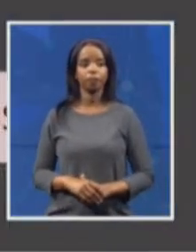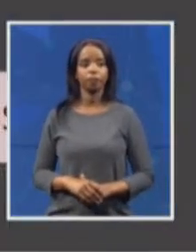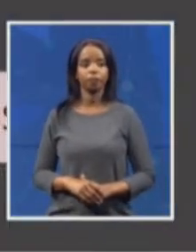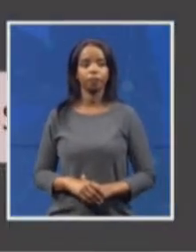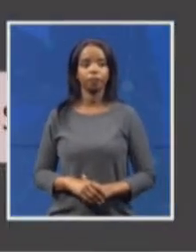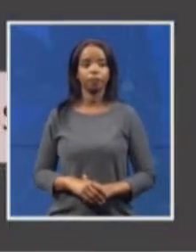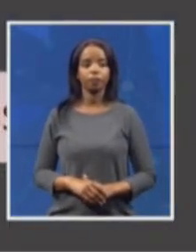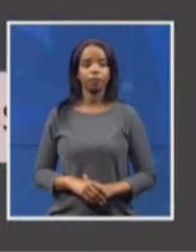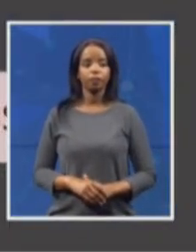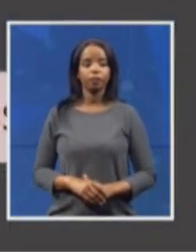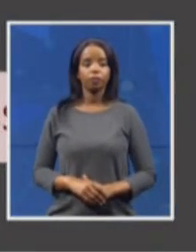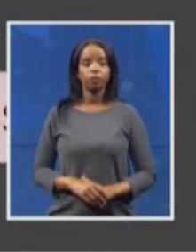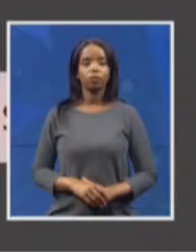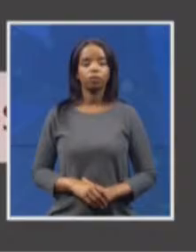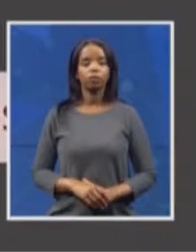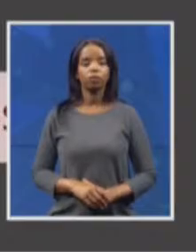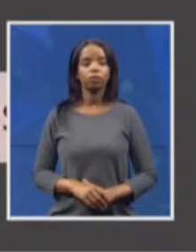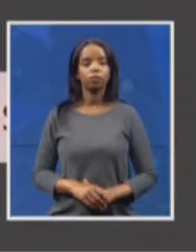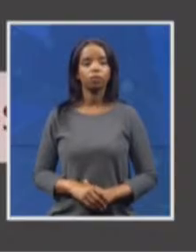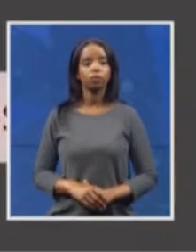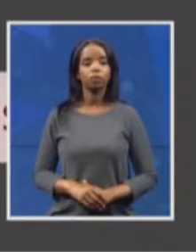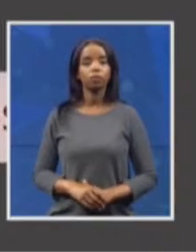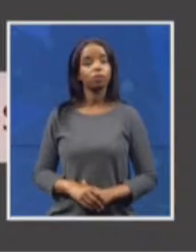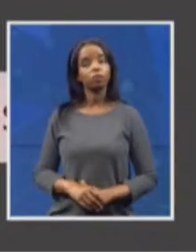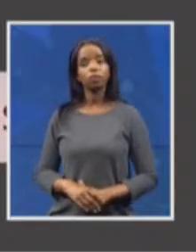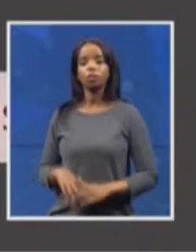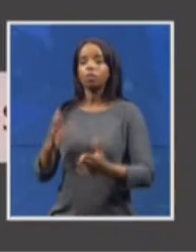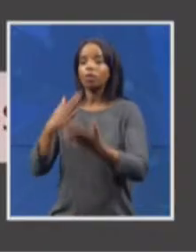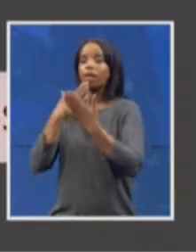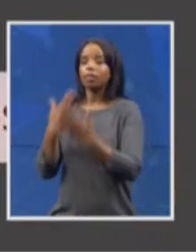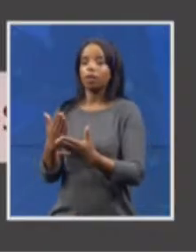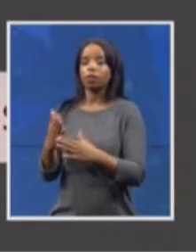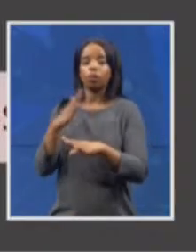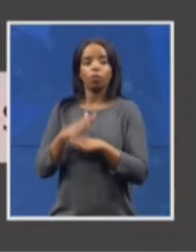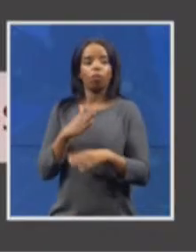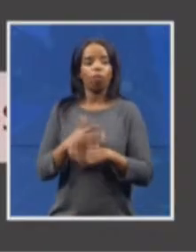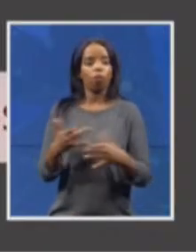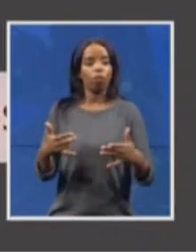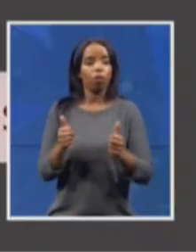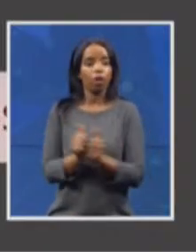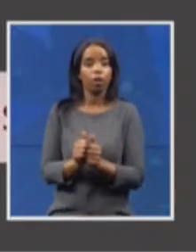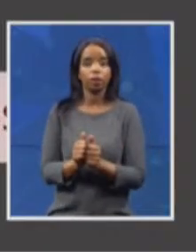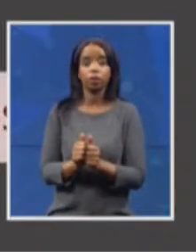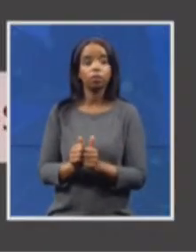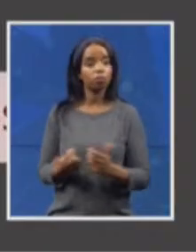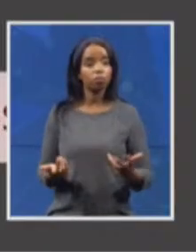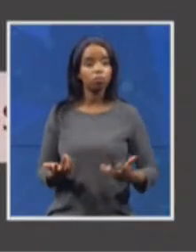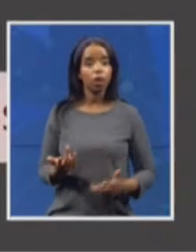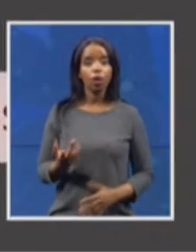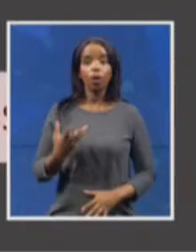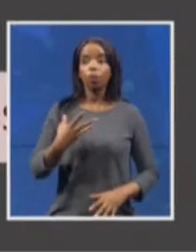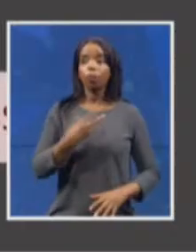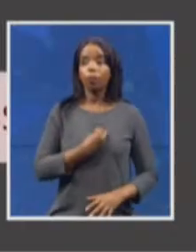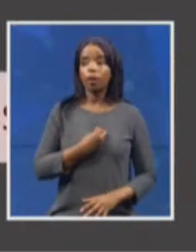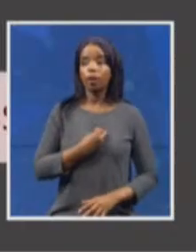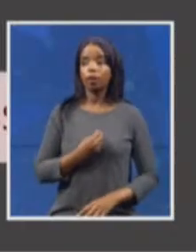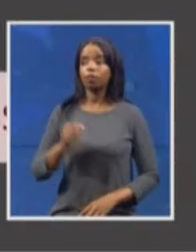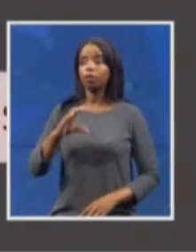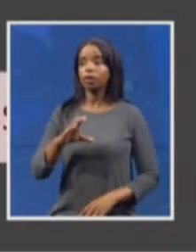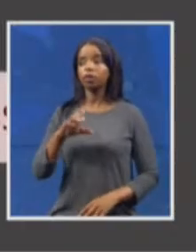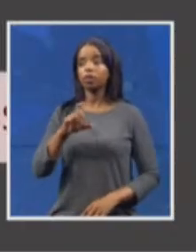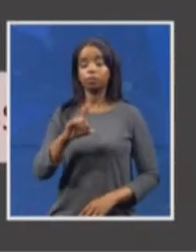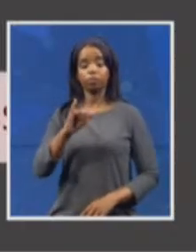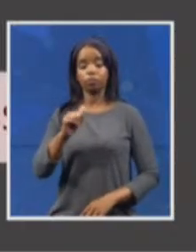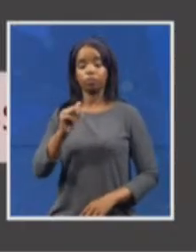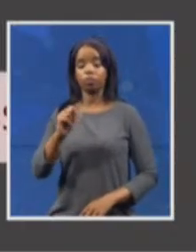Thank you, colleagues. We have Clyde Melanson again. In discussions on the gas-dominated projects in